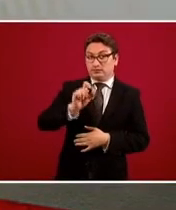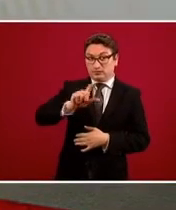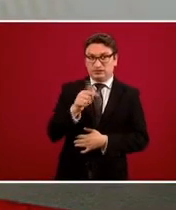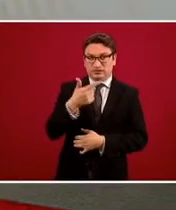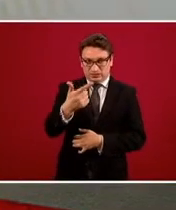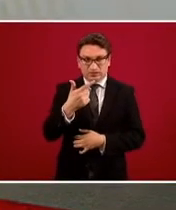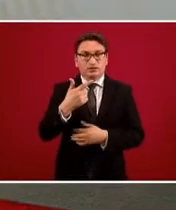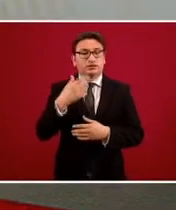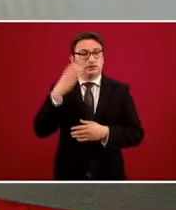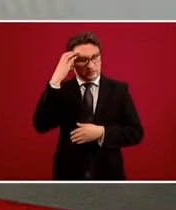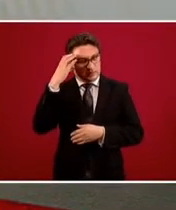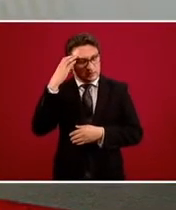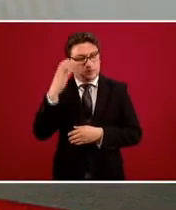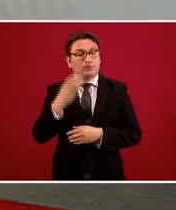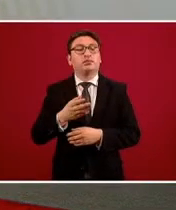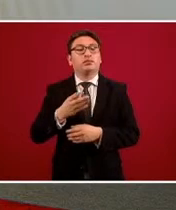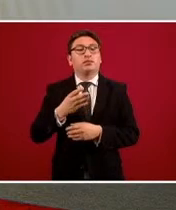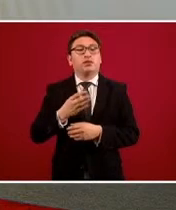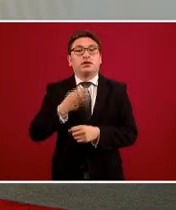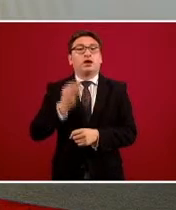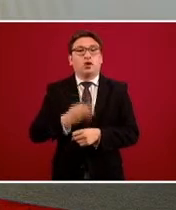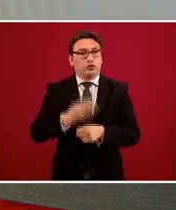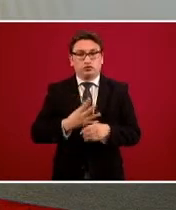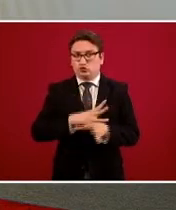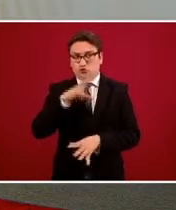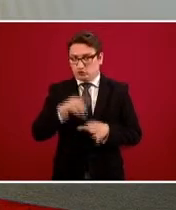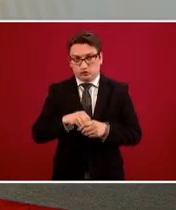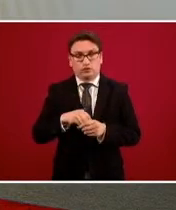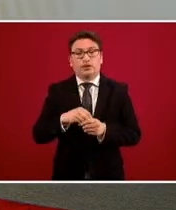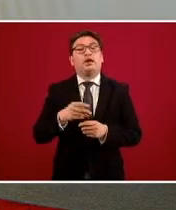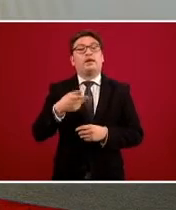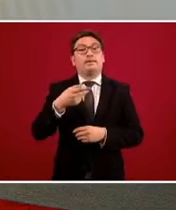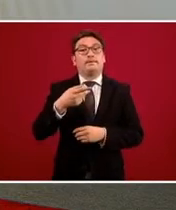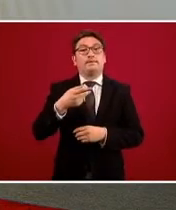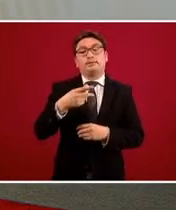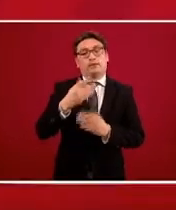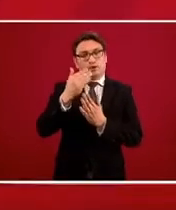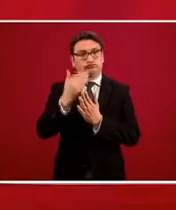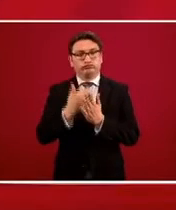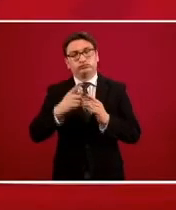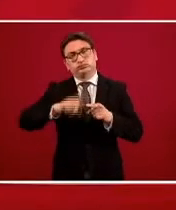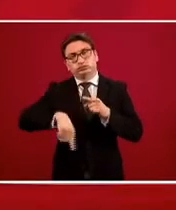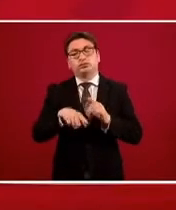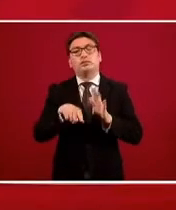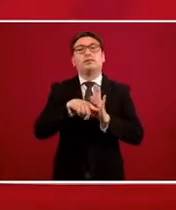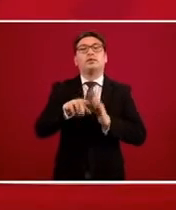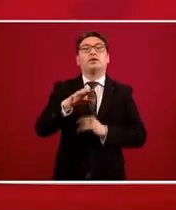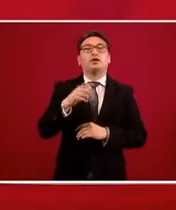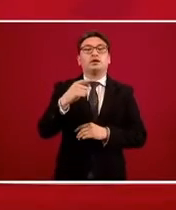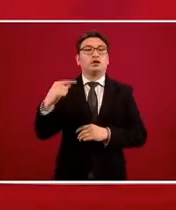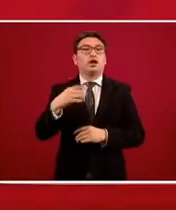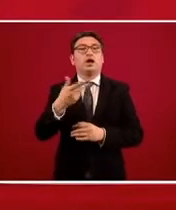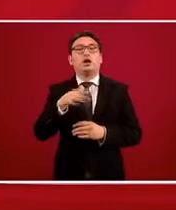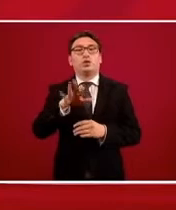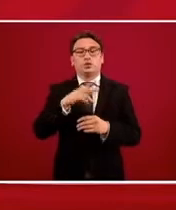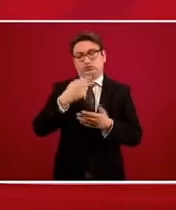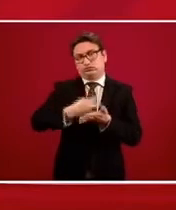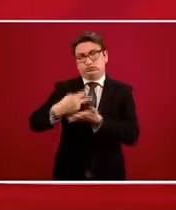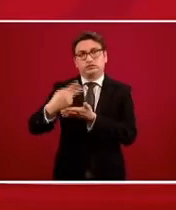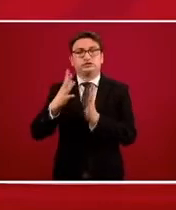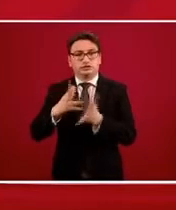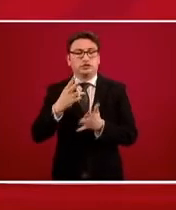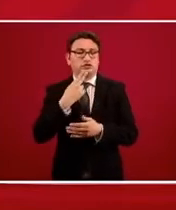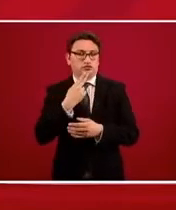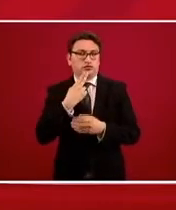The 527 beds are the available beds right now. And